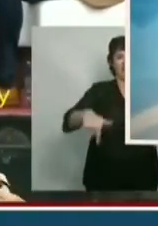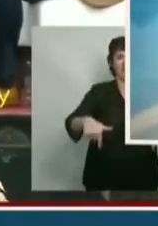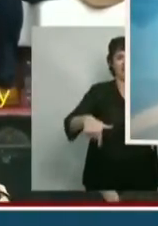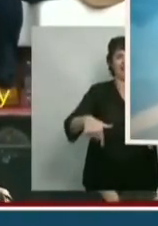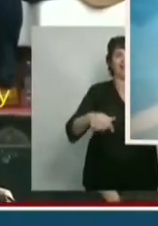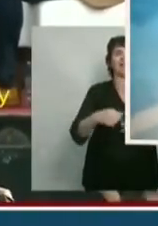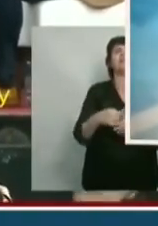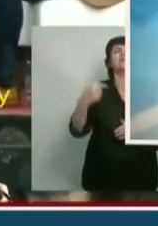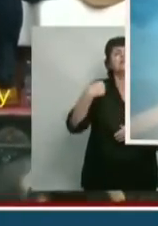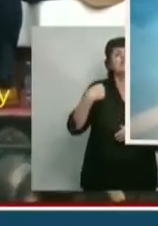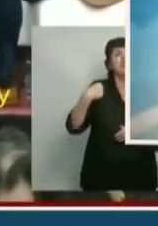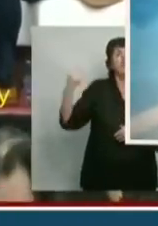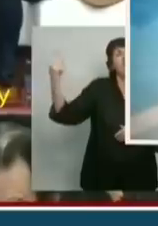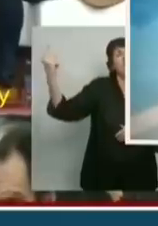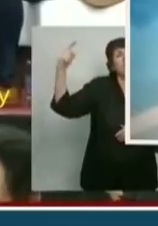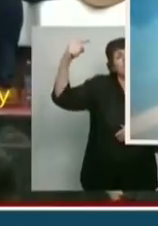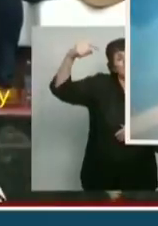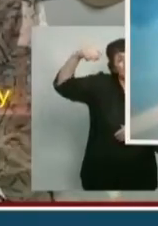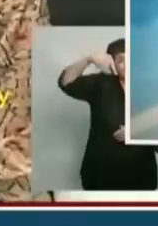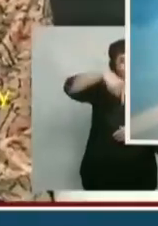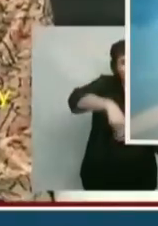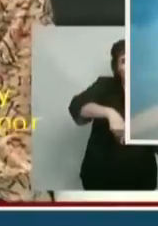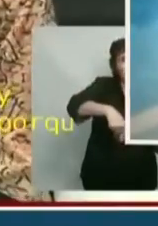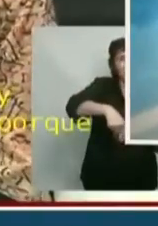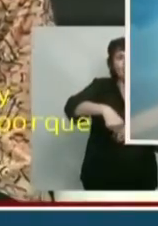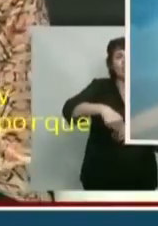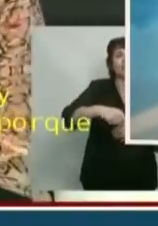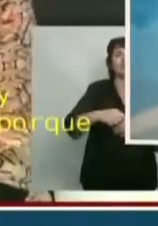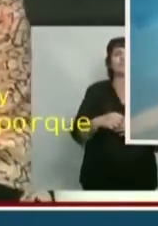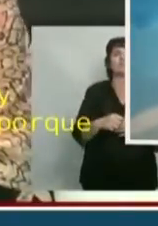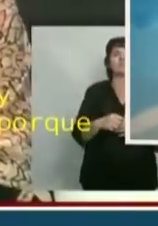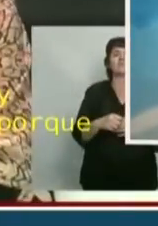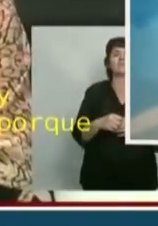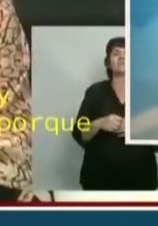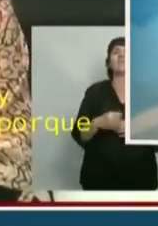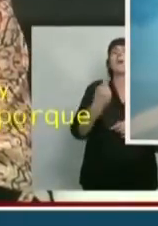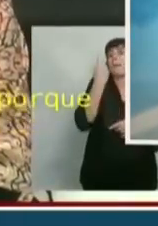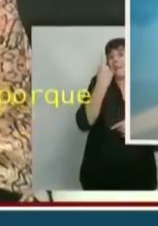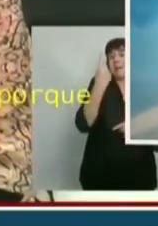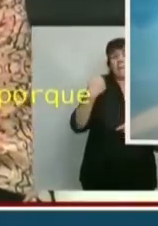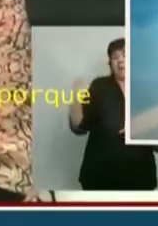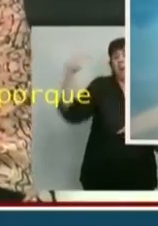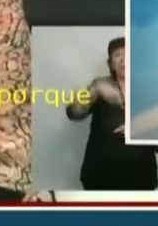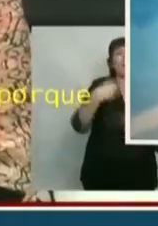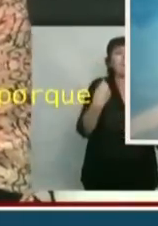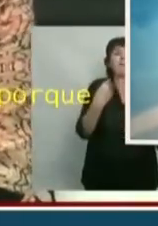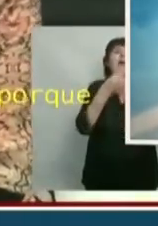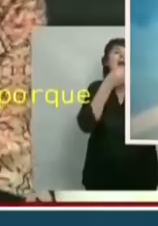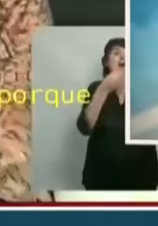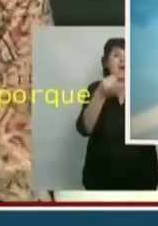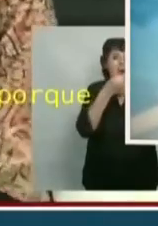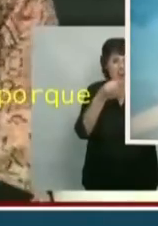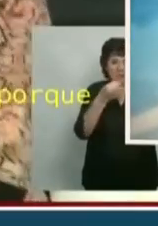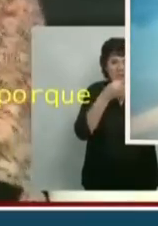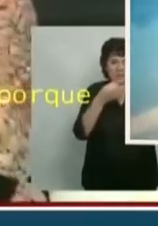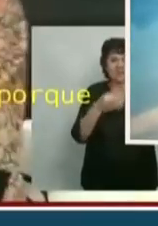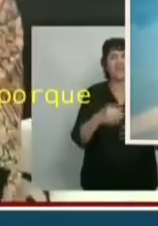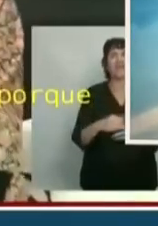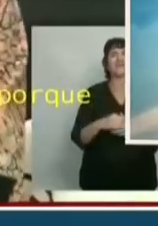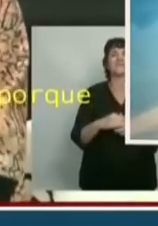living a tragedy. Most effectively, she insists that disguised with another name, what in